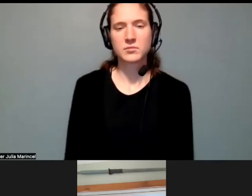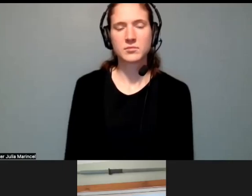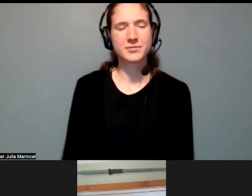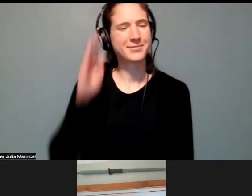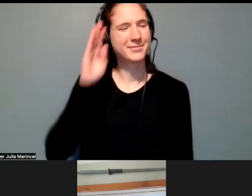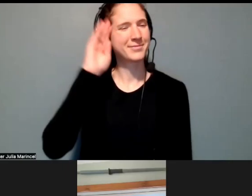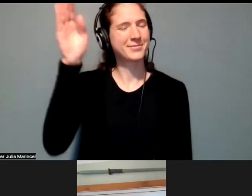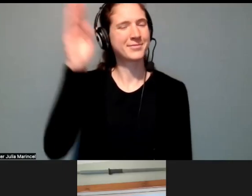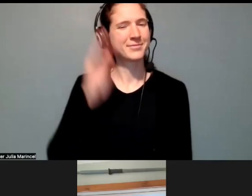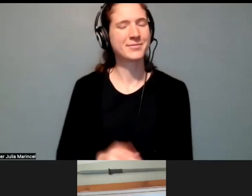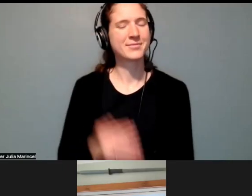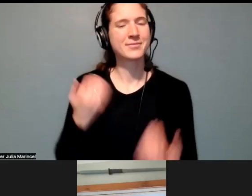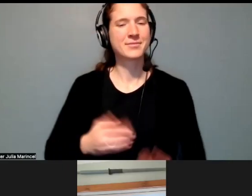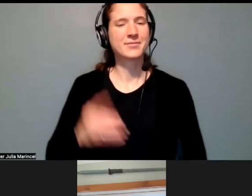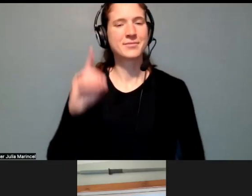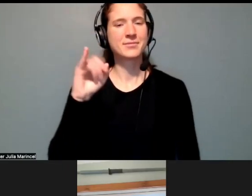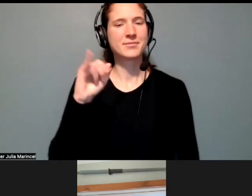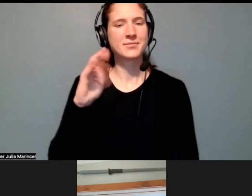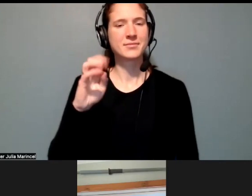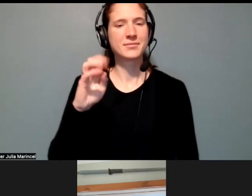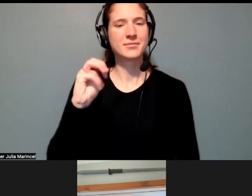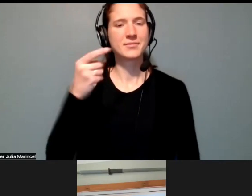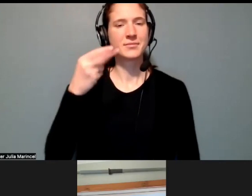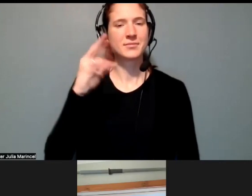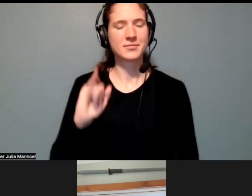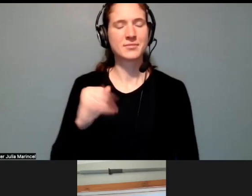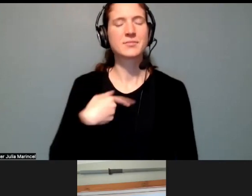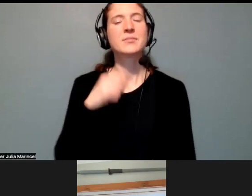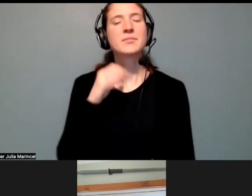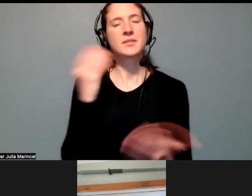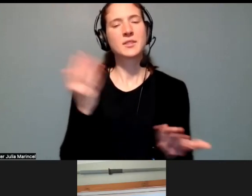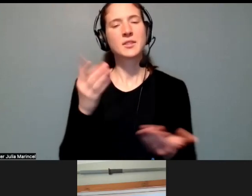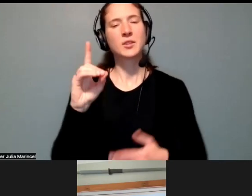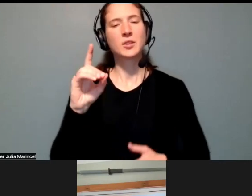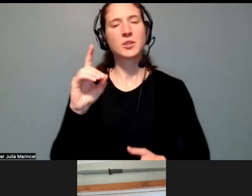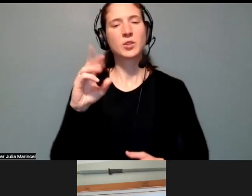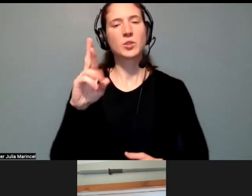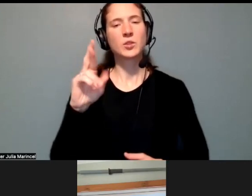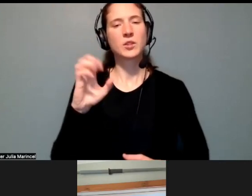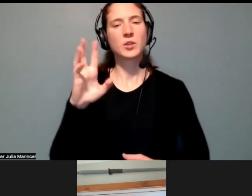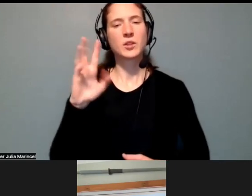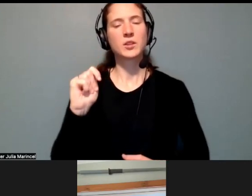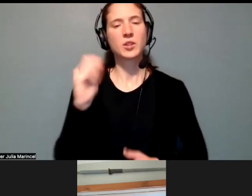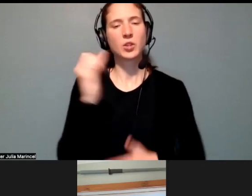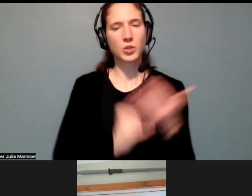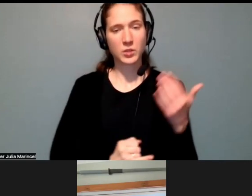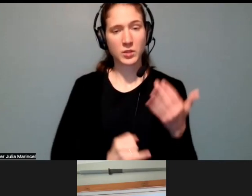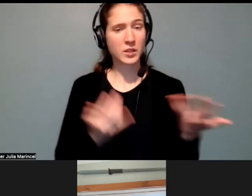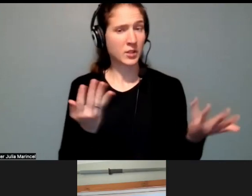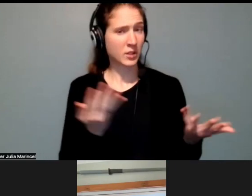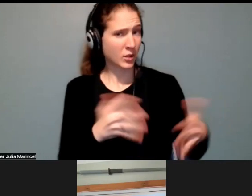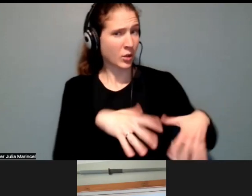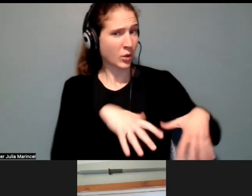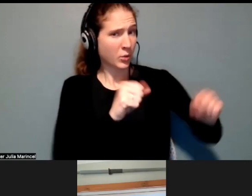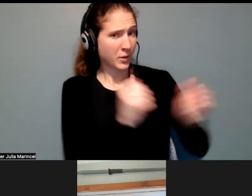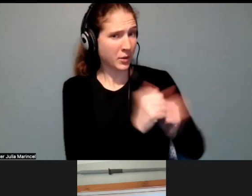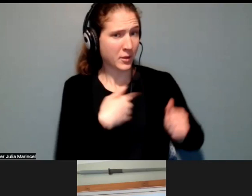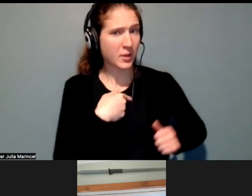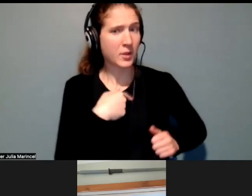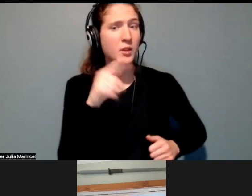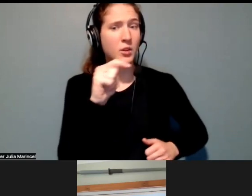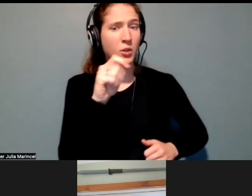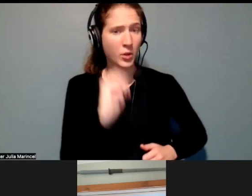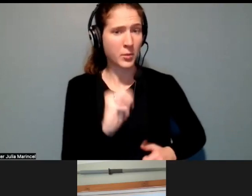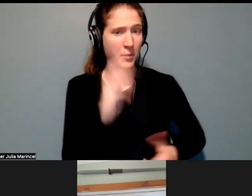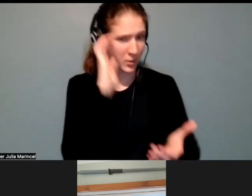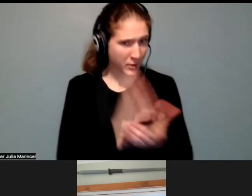Hi, I'm Diane McGarry with Drake at Arts. With me today, our co-host Tom McGarry, painter Matt Patterson,